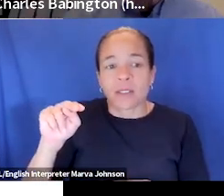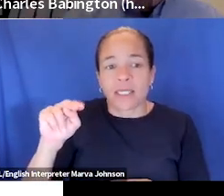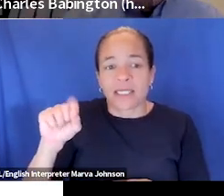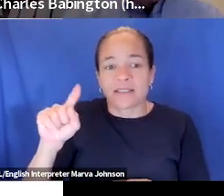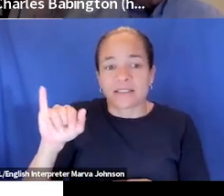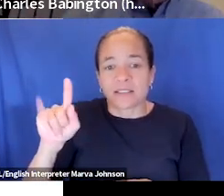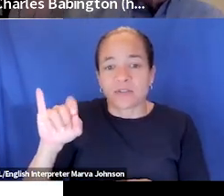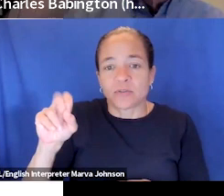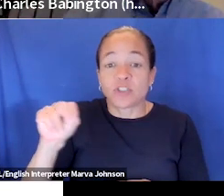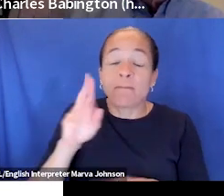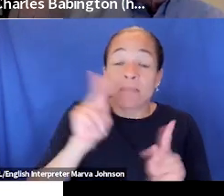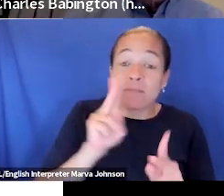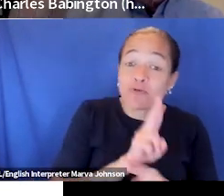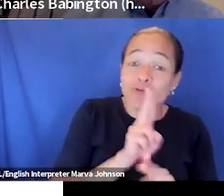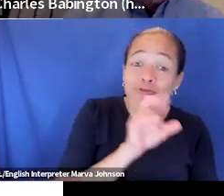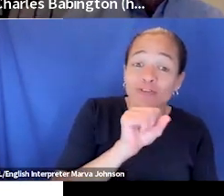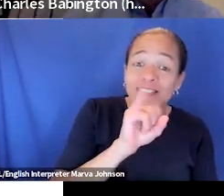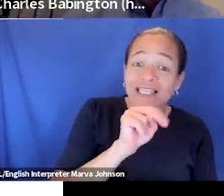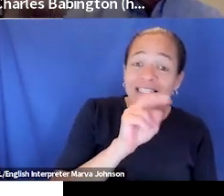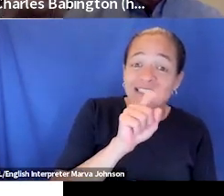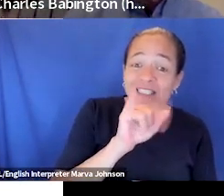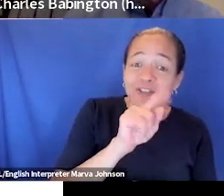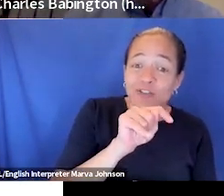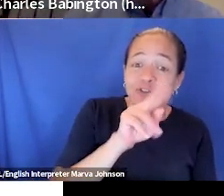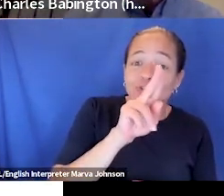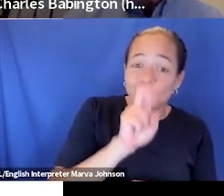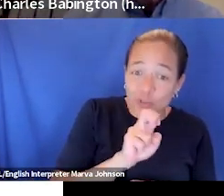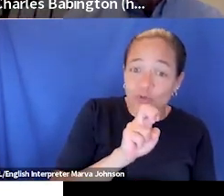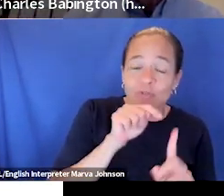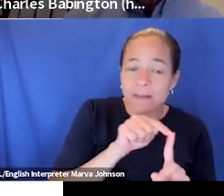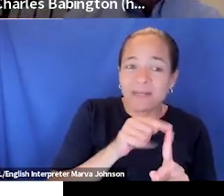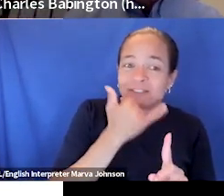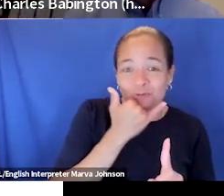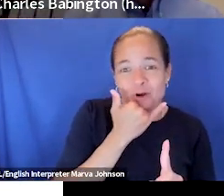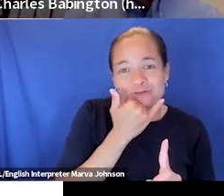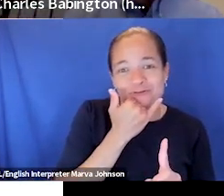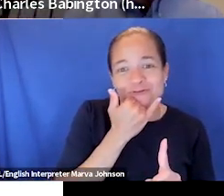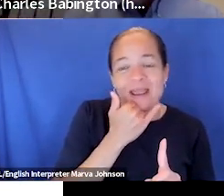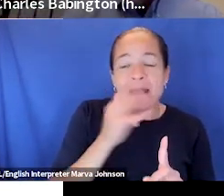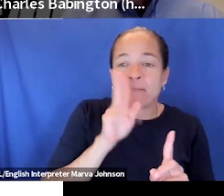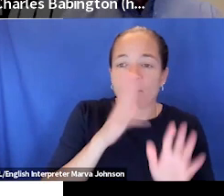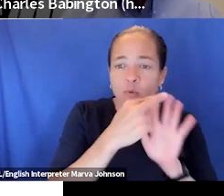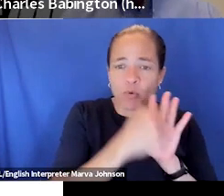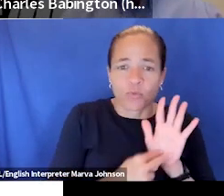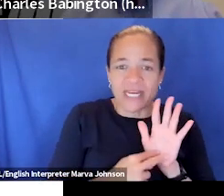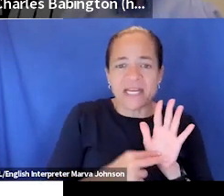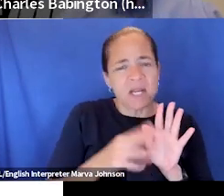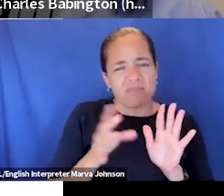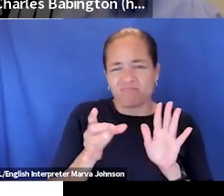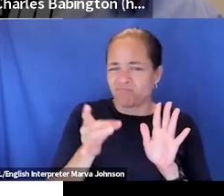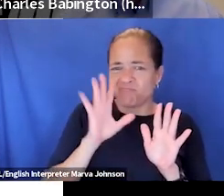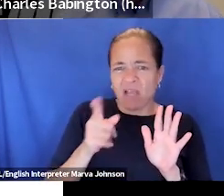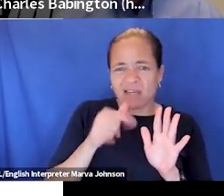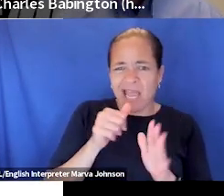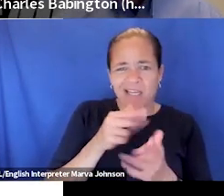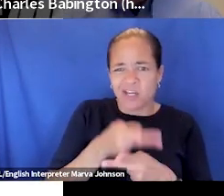it's wrong. And somebody who reads your writing will know that it's wrong and will think, this writer's not terribly careful. And